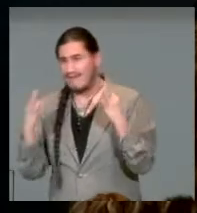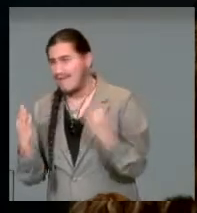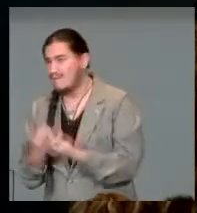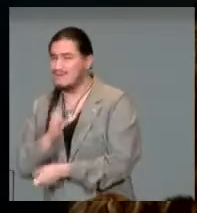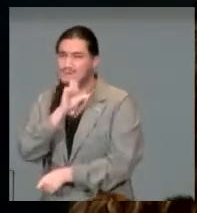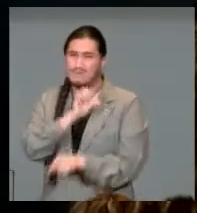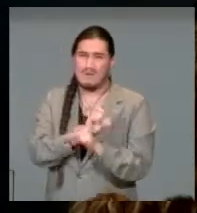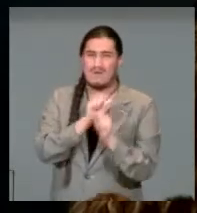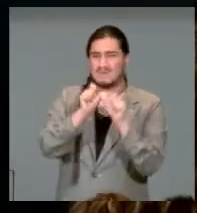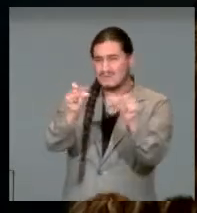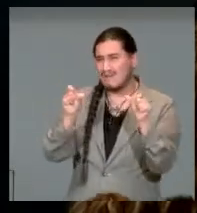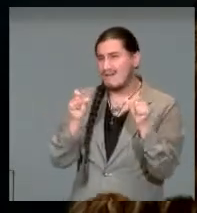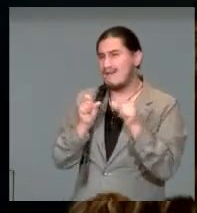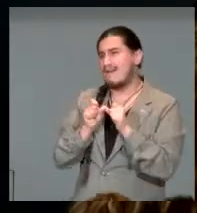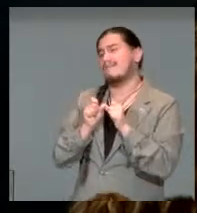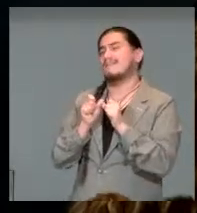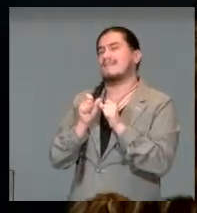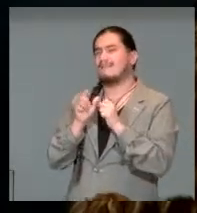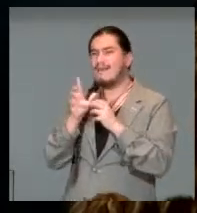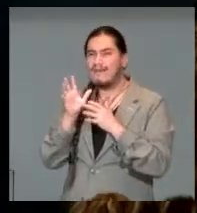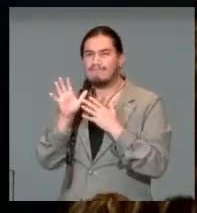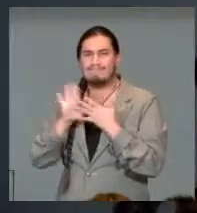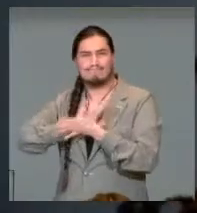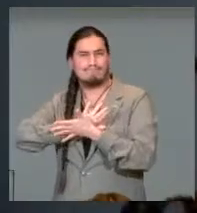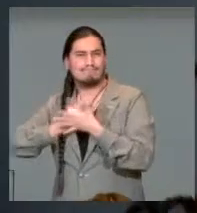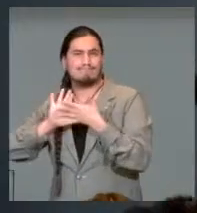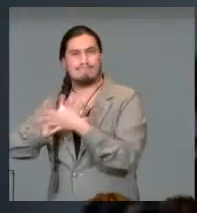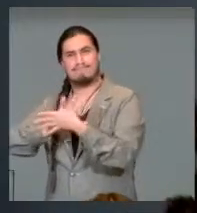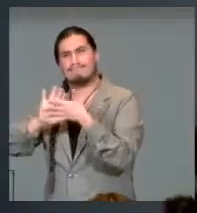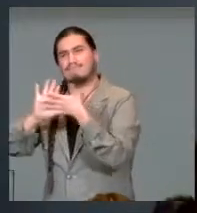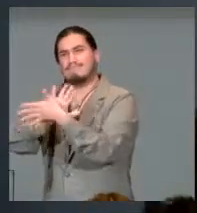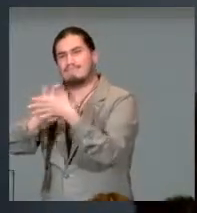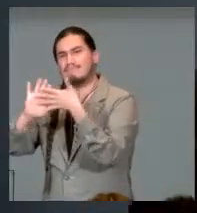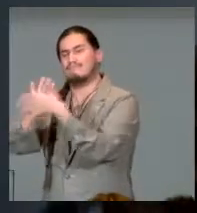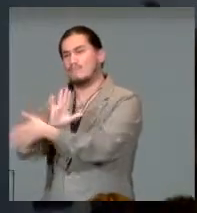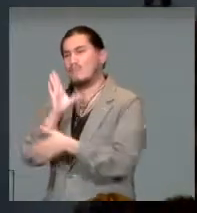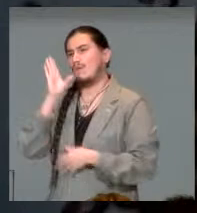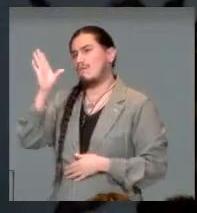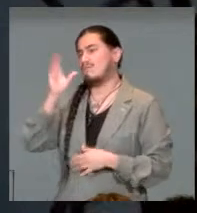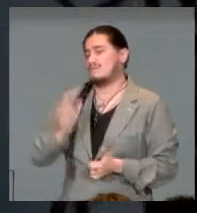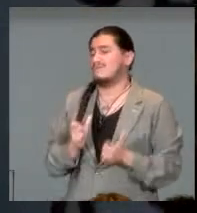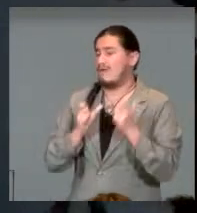jobs, societies that deceive you, the surviving them,